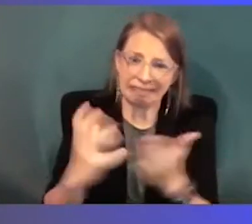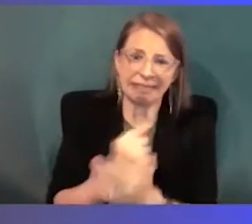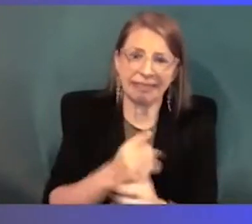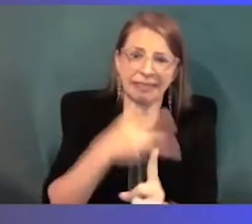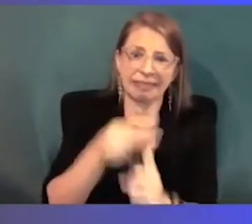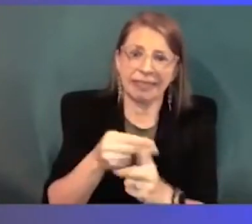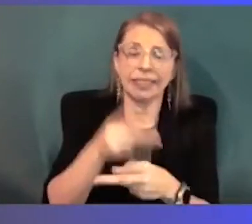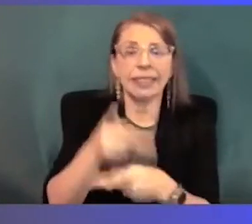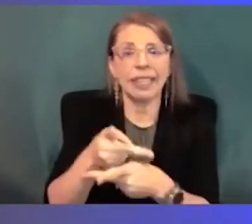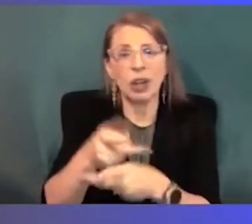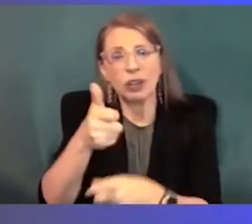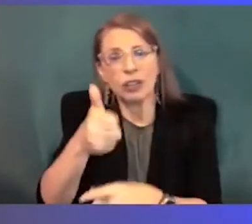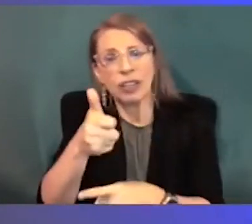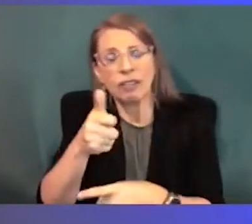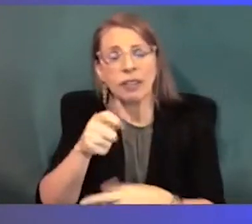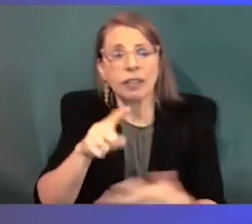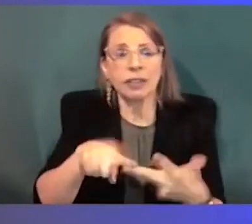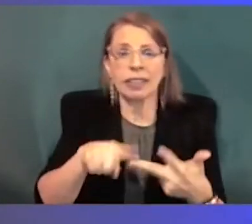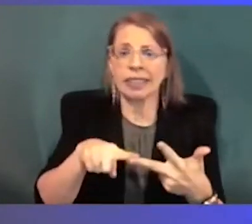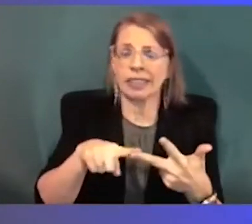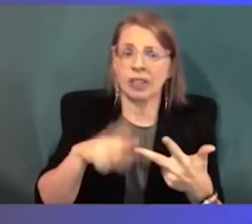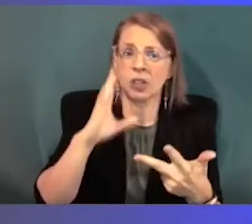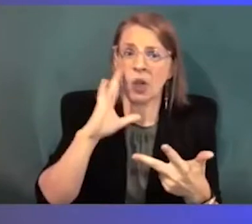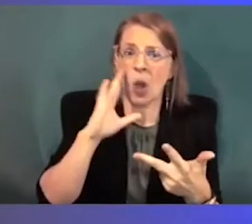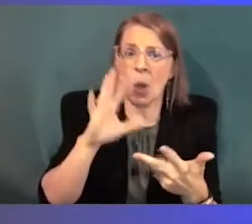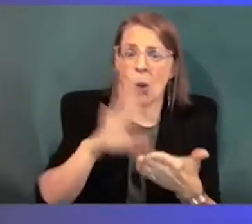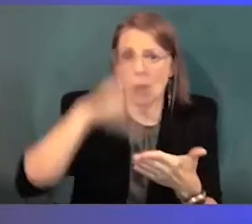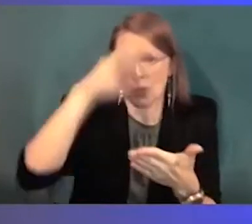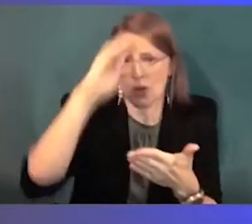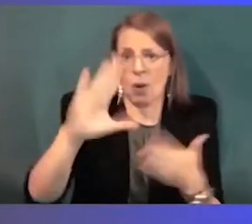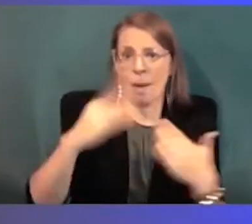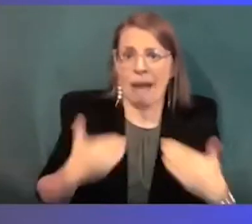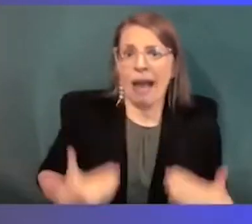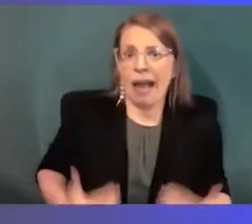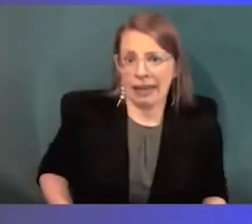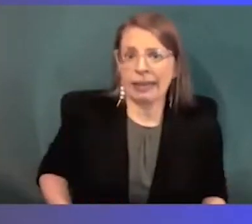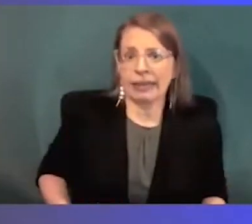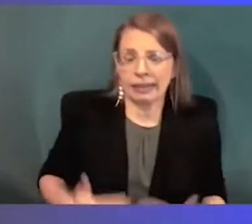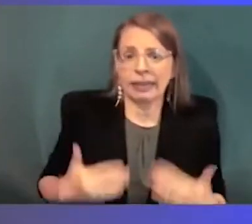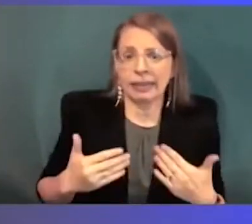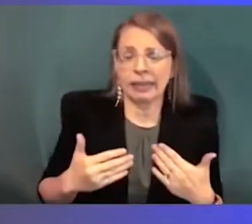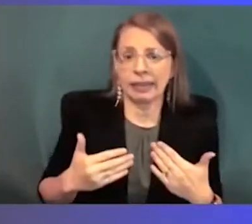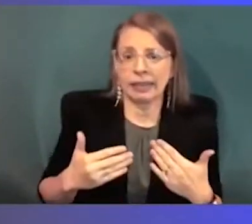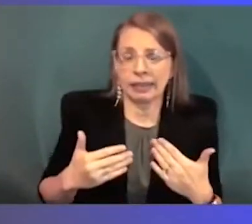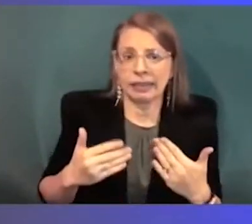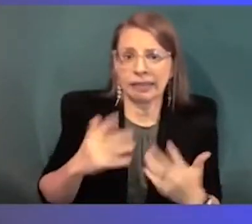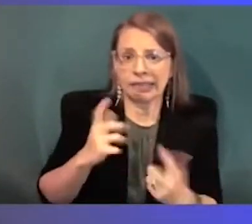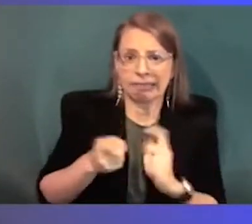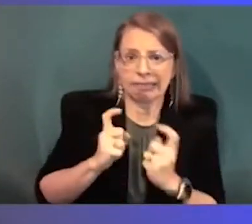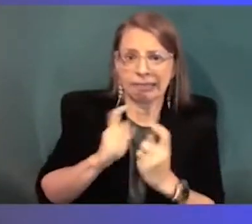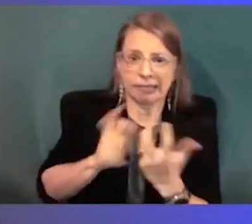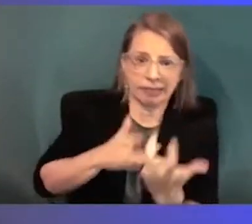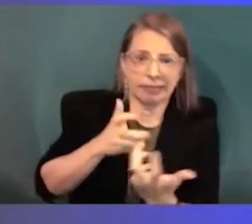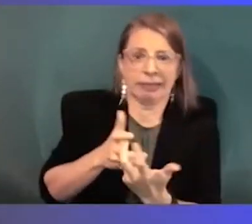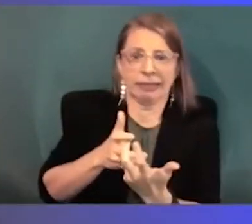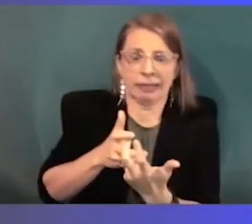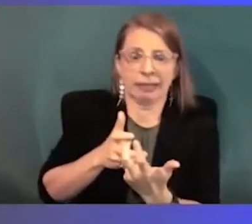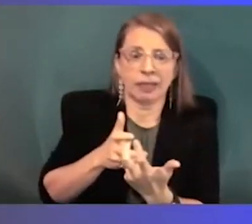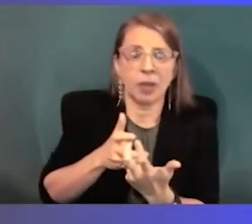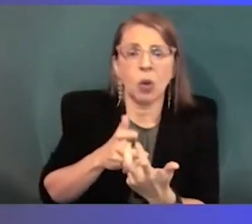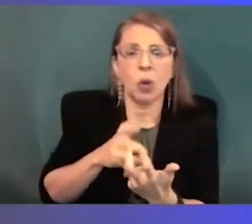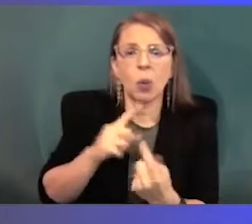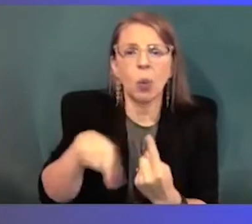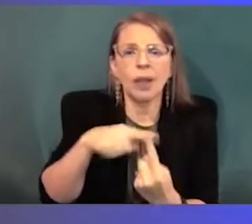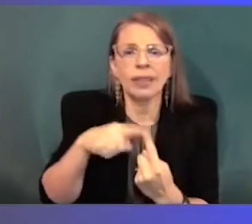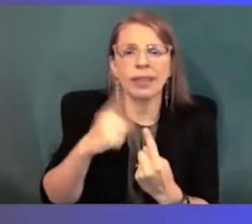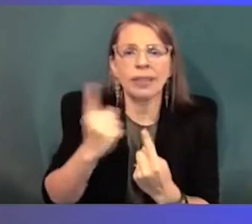and learning your body and making some differences, some changes when something happens. Don't